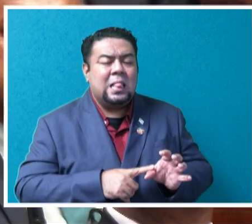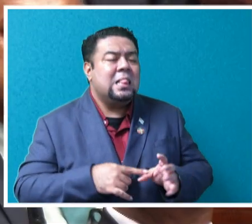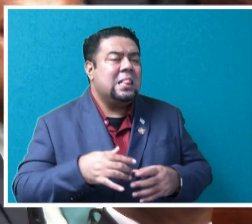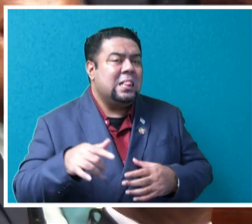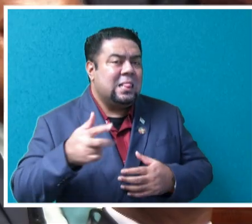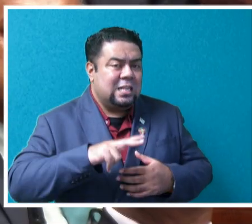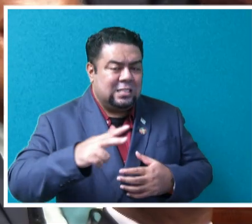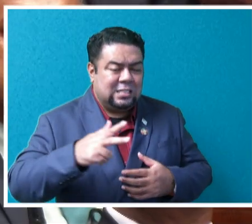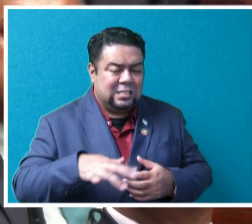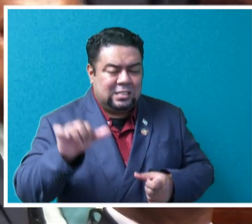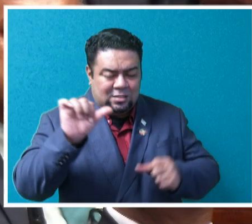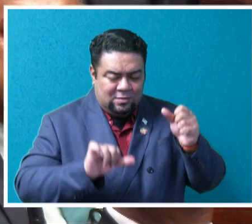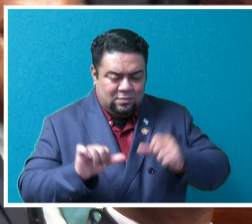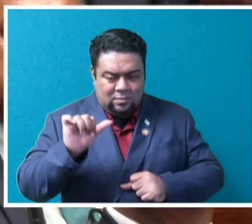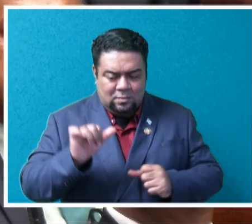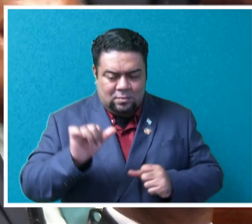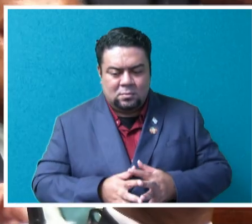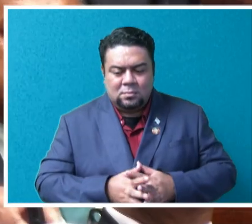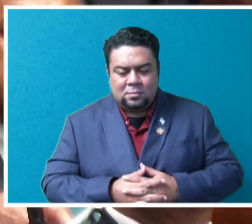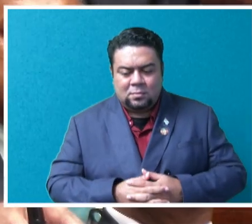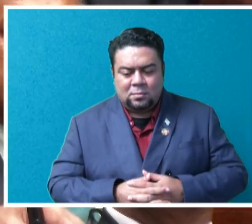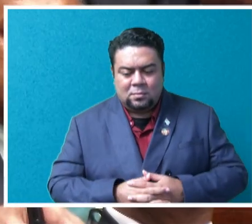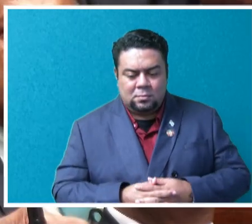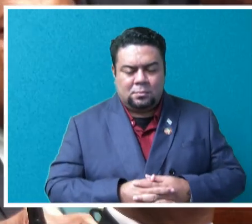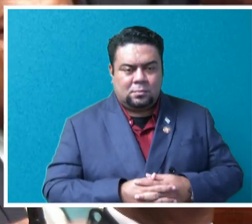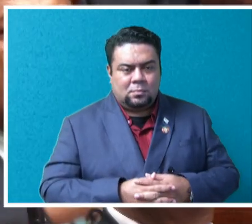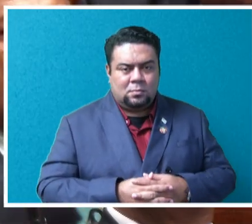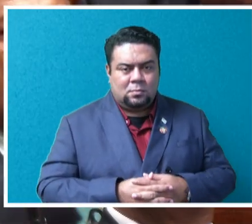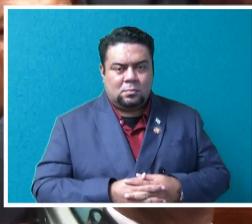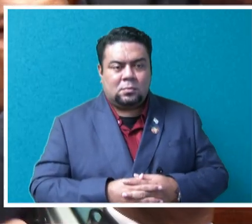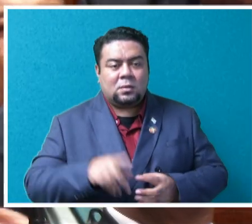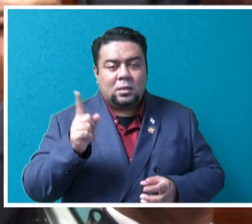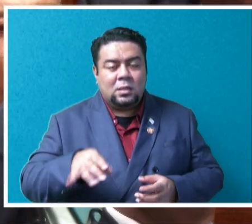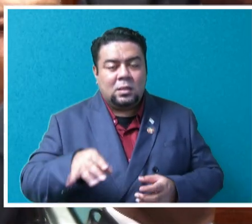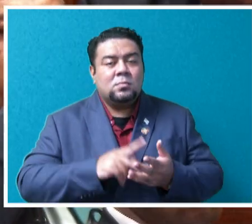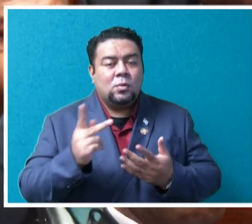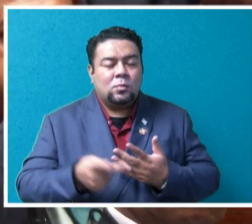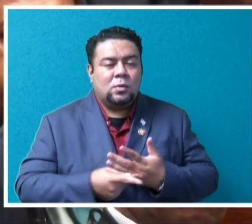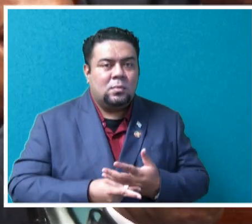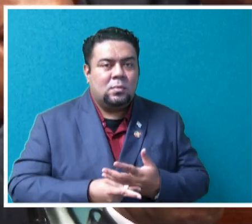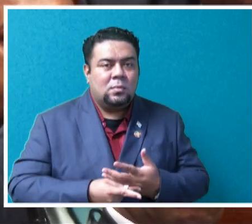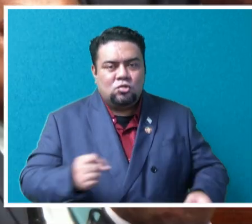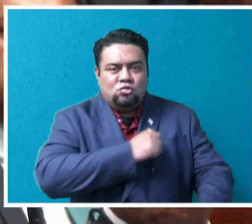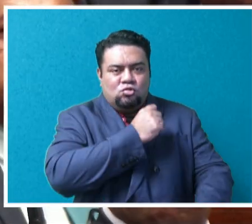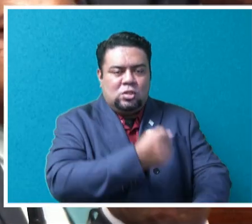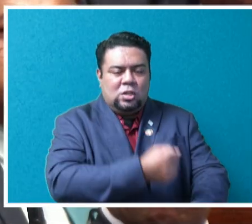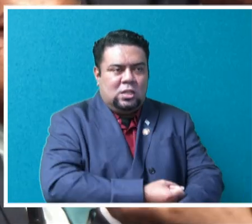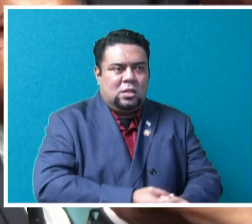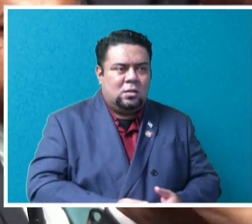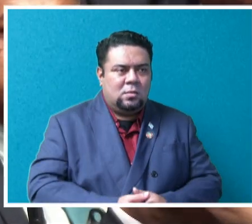representing 50% progress. These initiatives strengthen Vanua